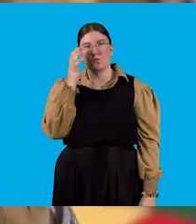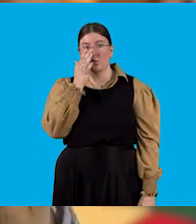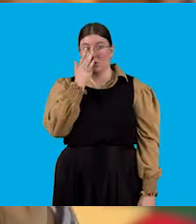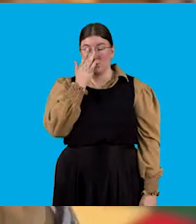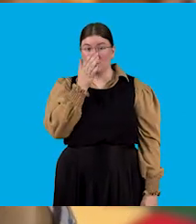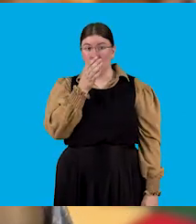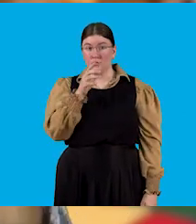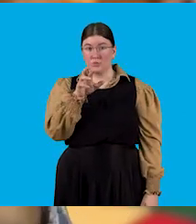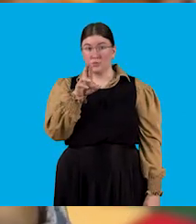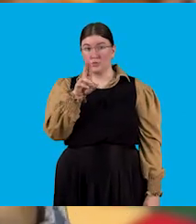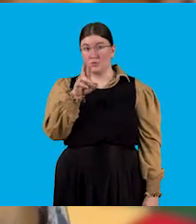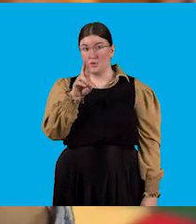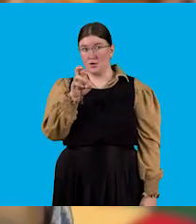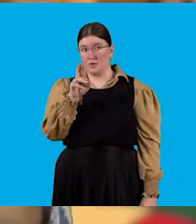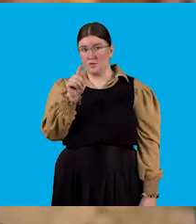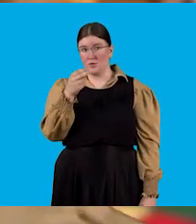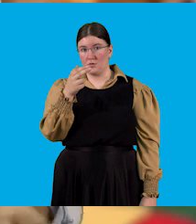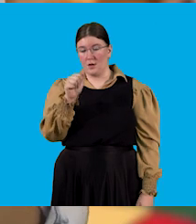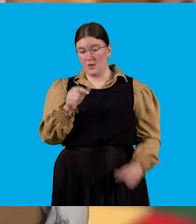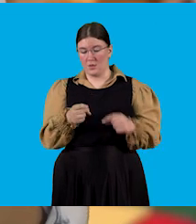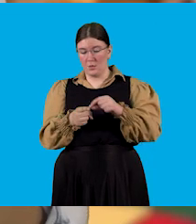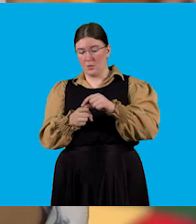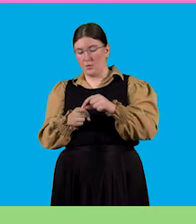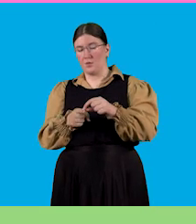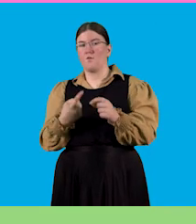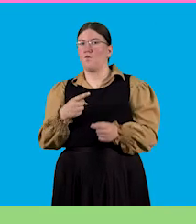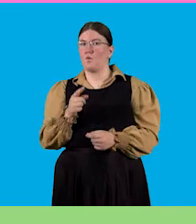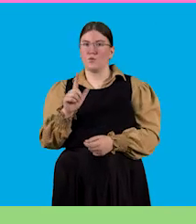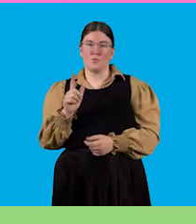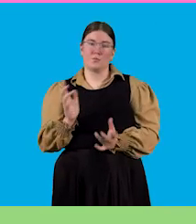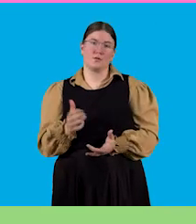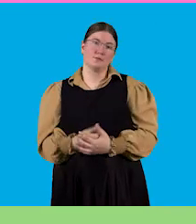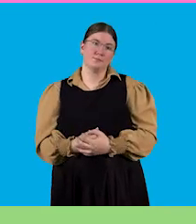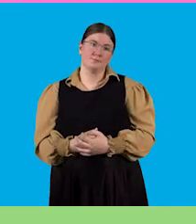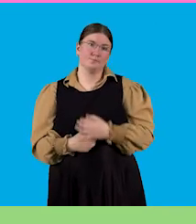only used to excrete urine only.